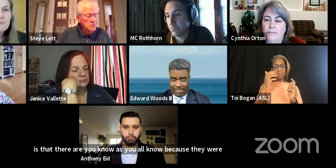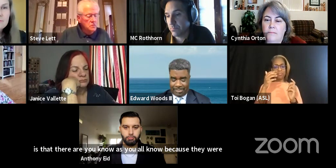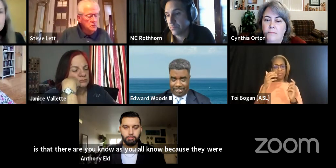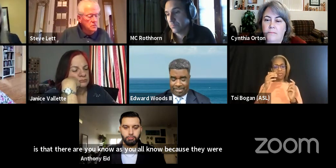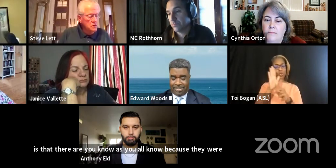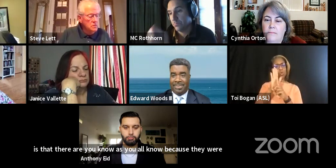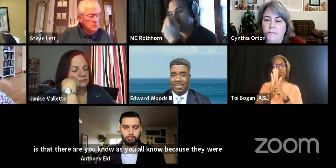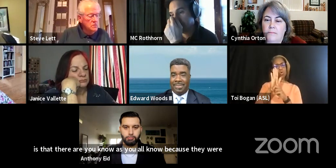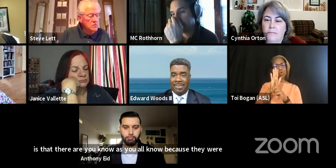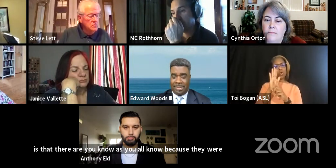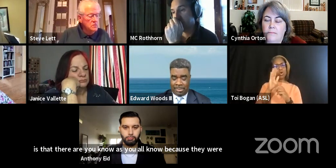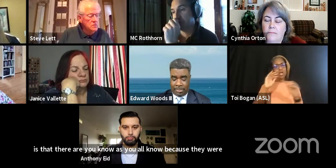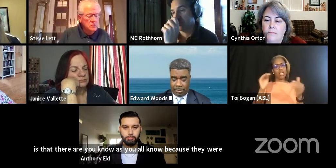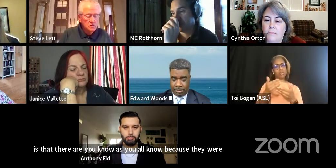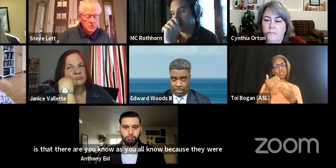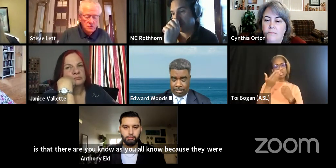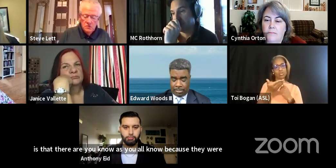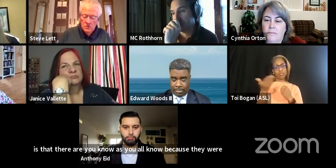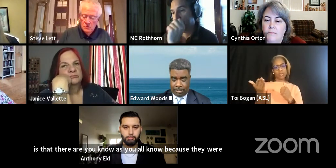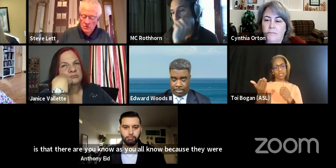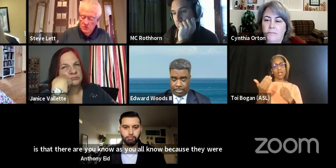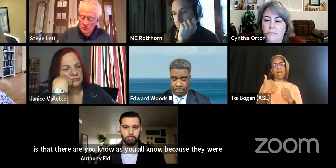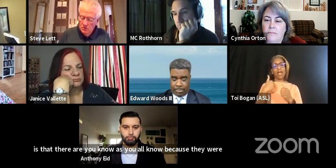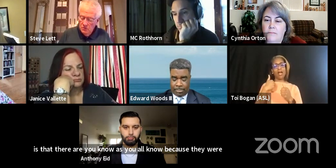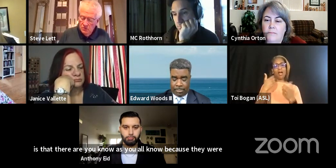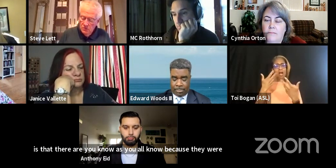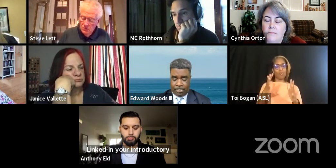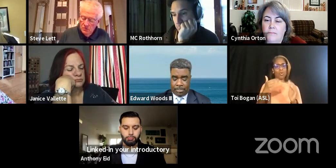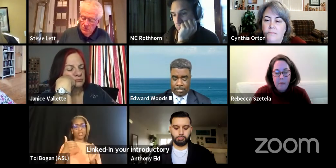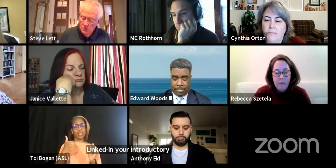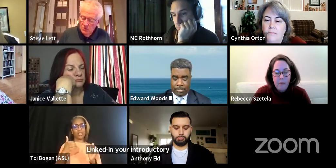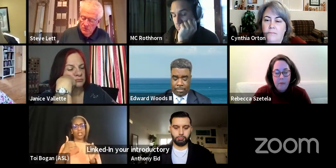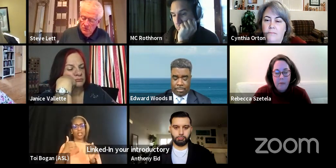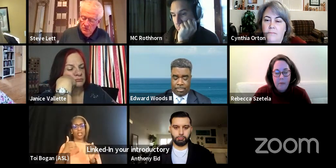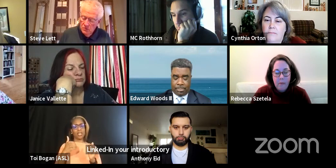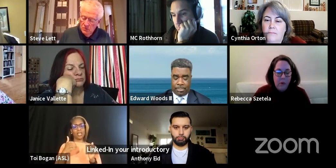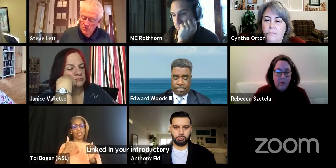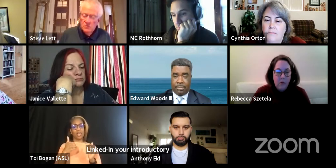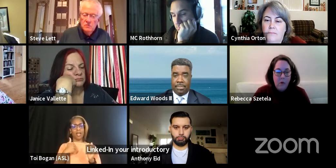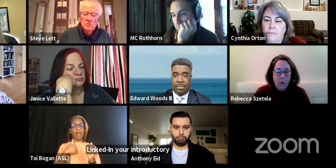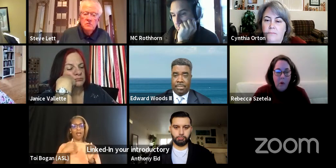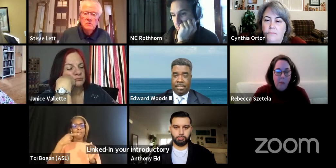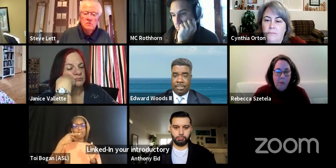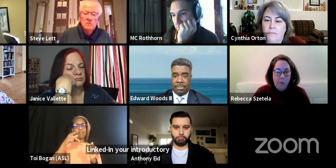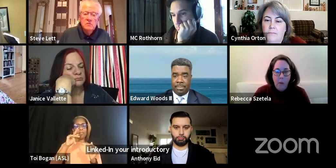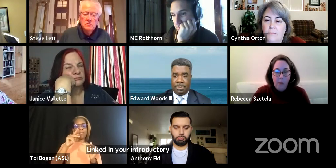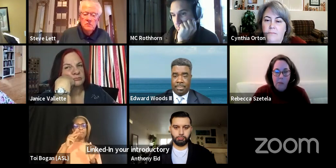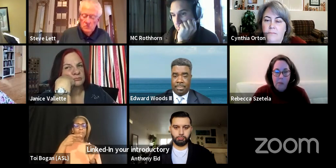in your introductory materials, there are already in existence, right, publicly facing